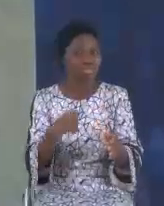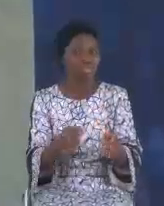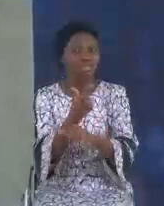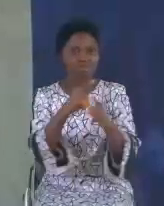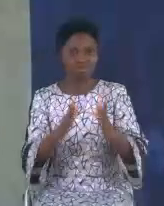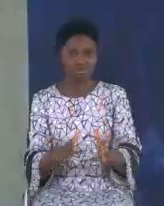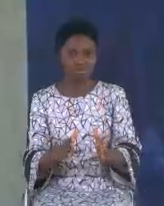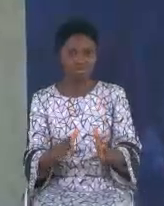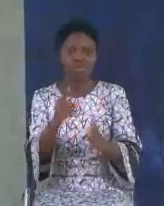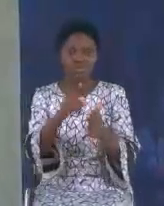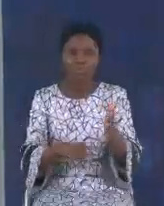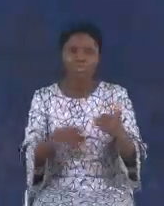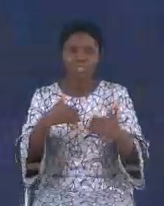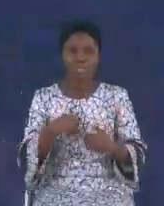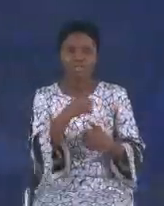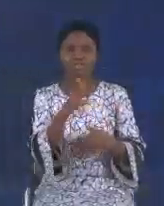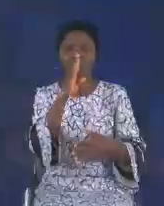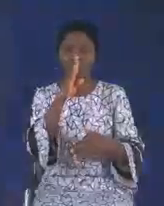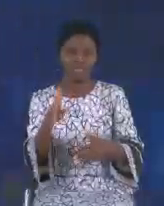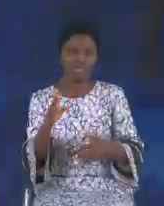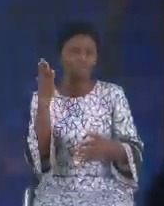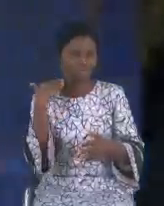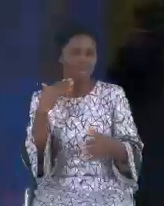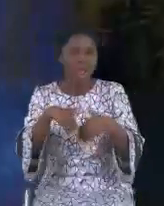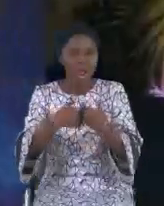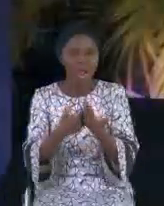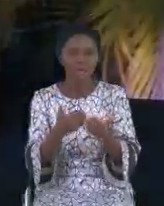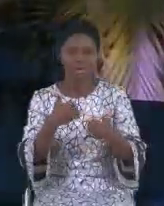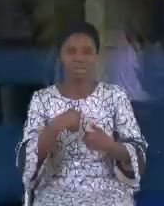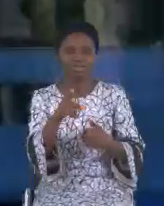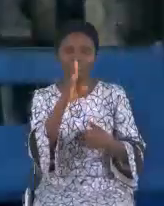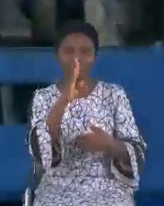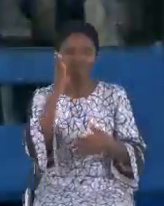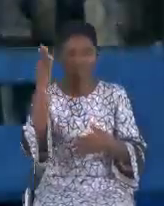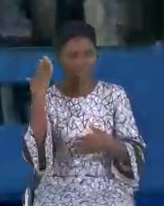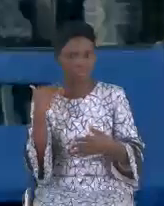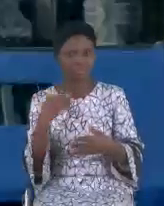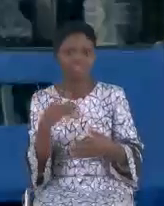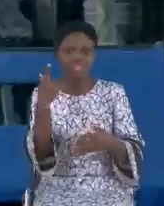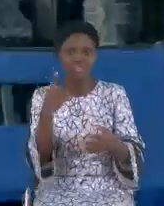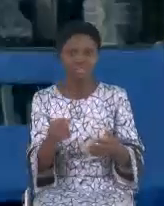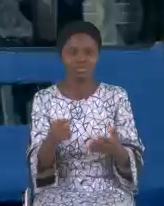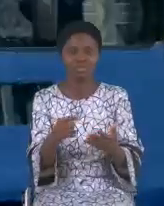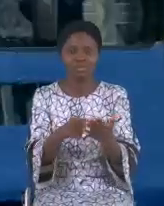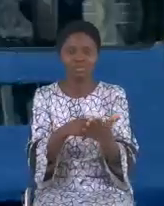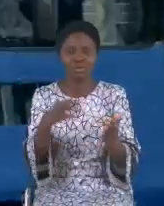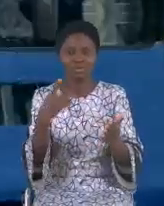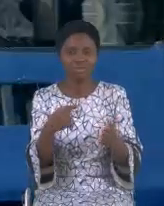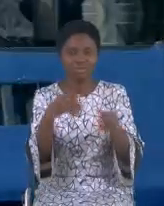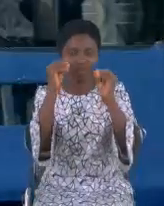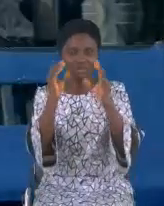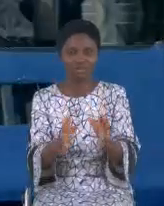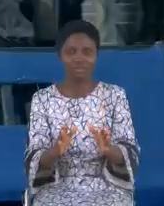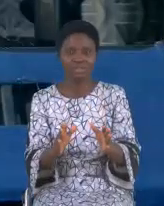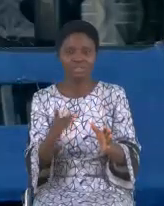have you been? Of the correction and of the teachers, of the training that other people have